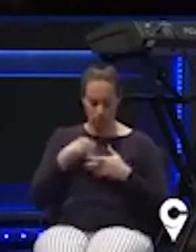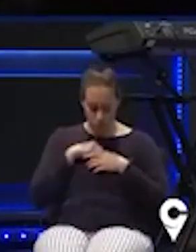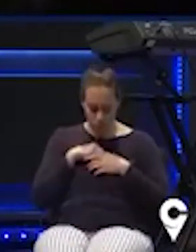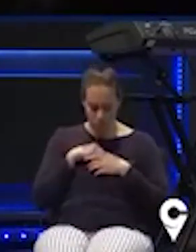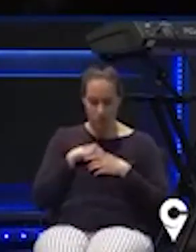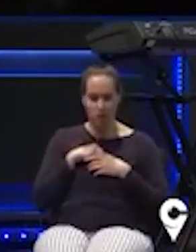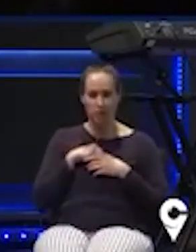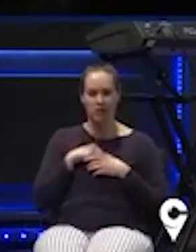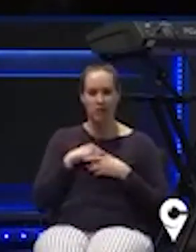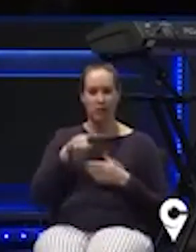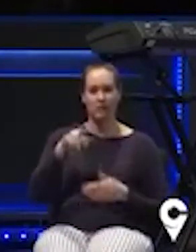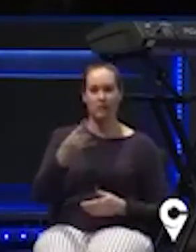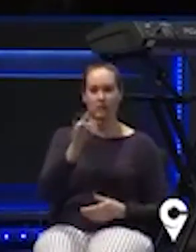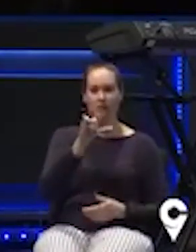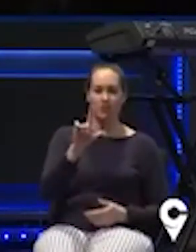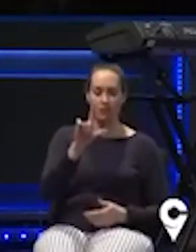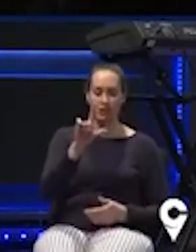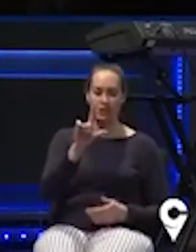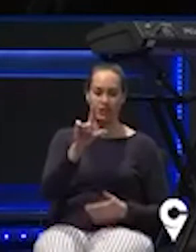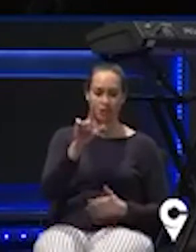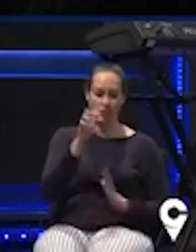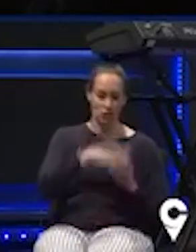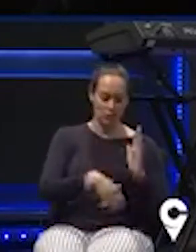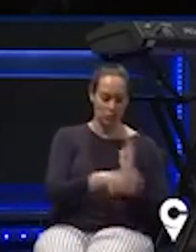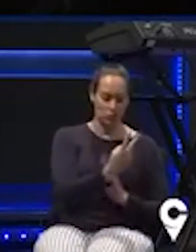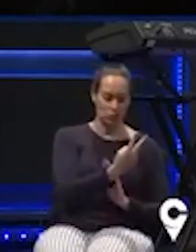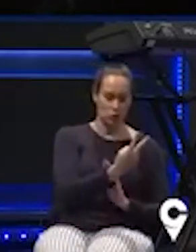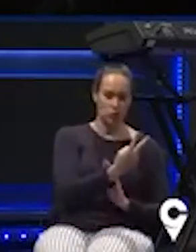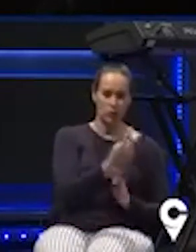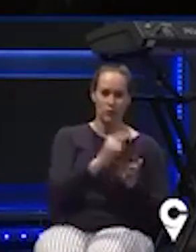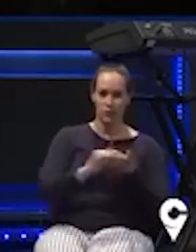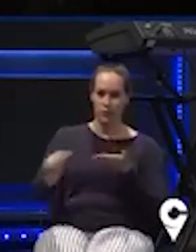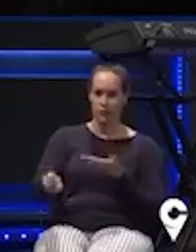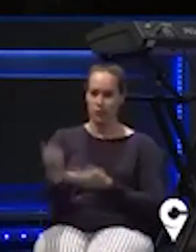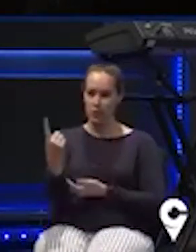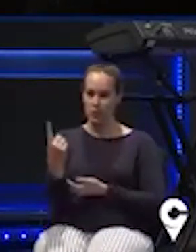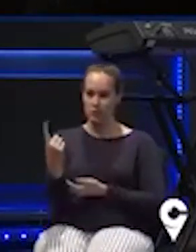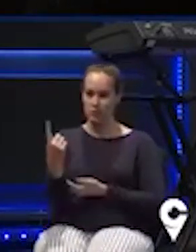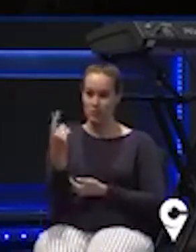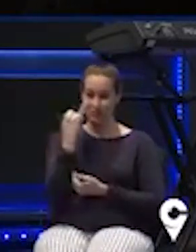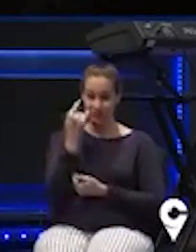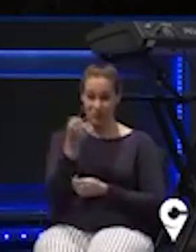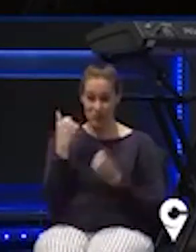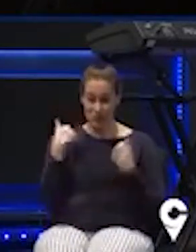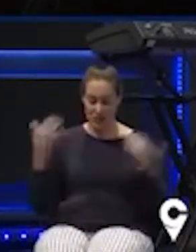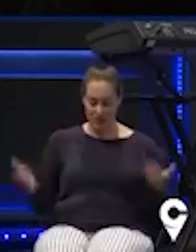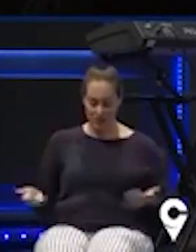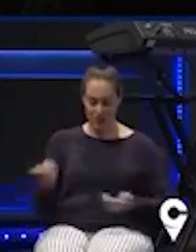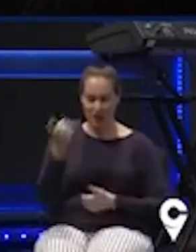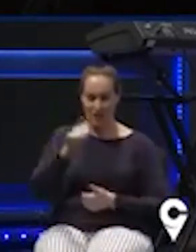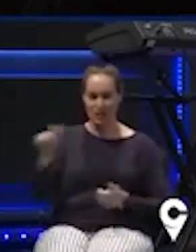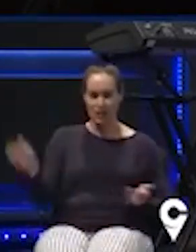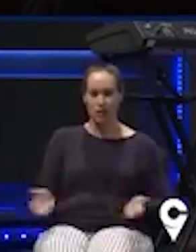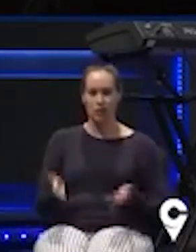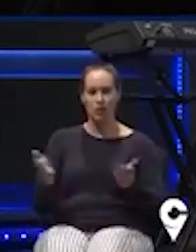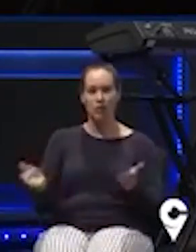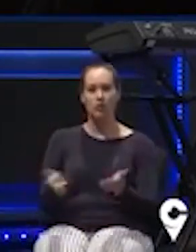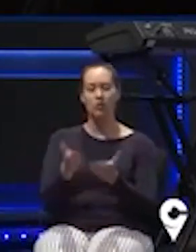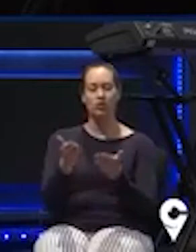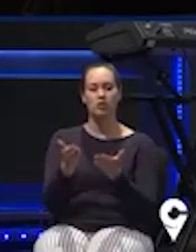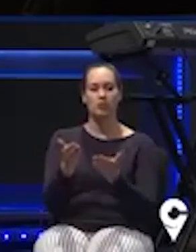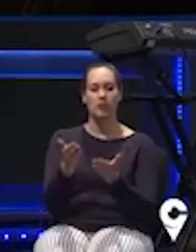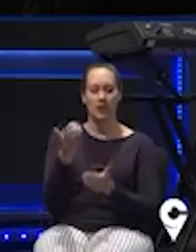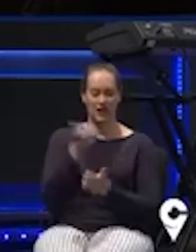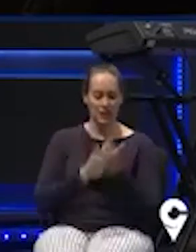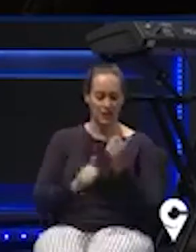2, verse 1. If you have any encouragement from being united with Christ, If any comfort from